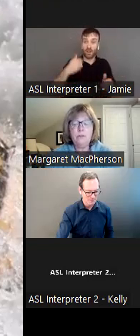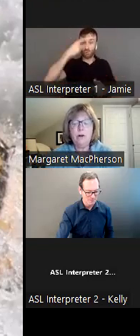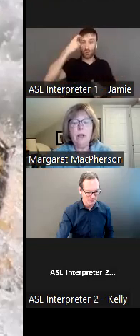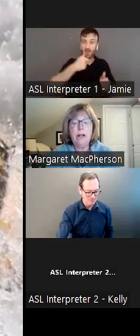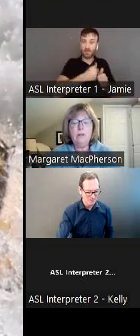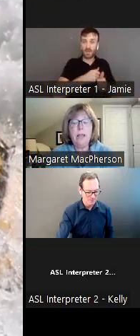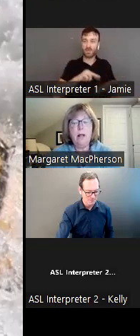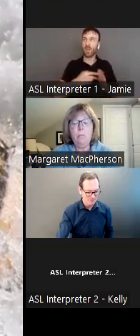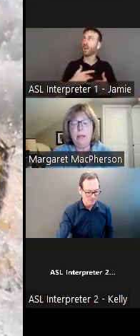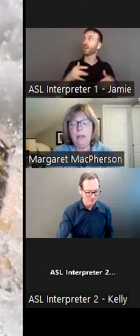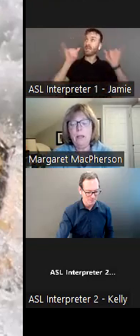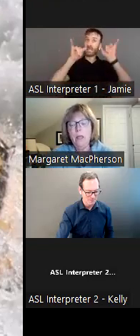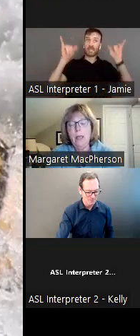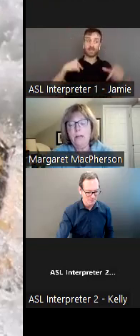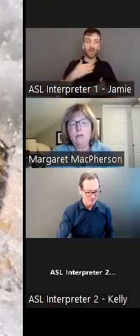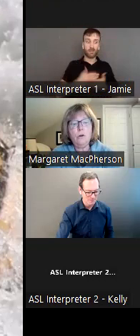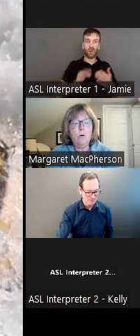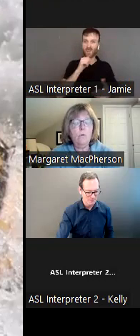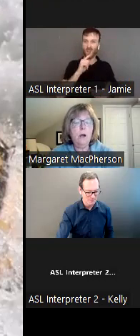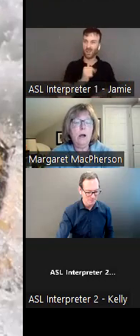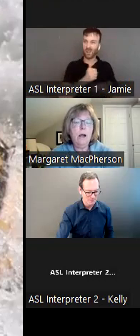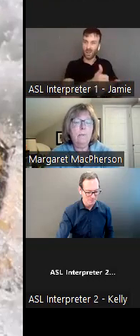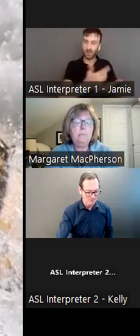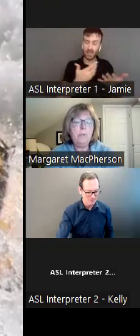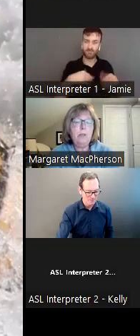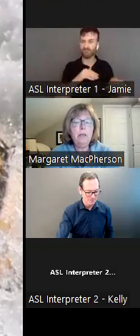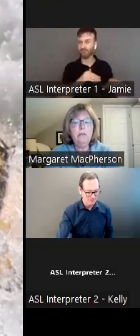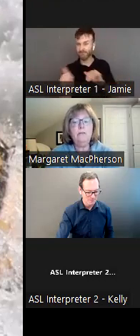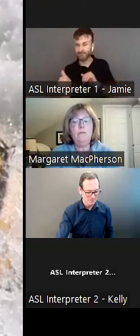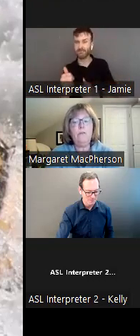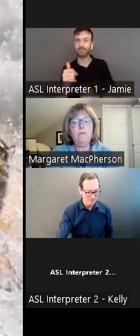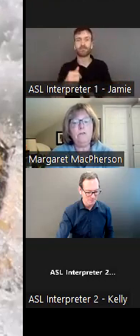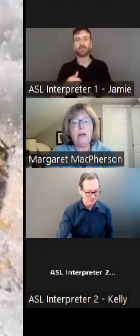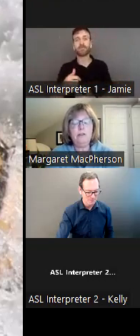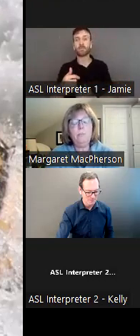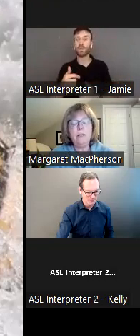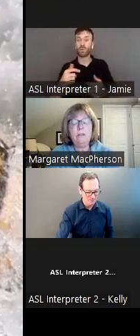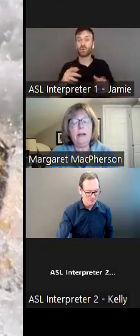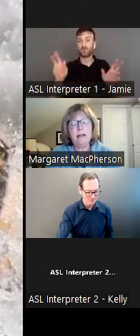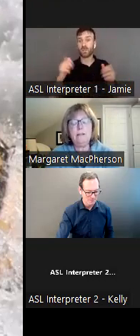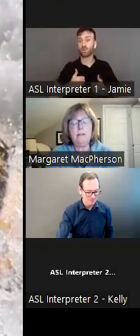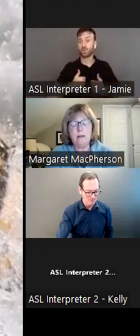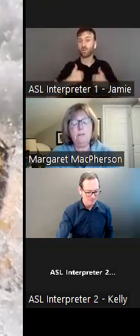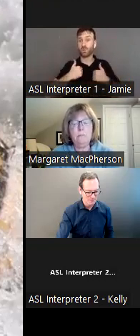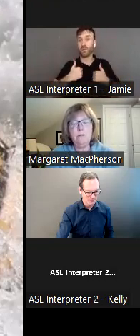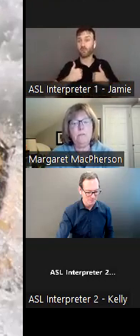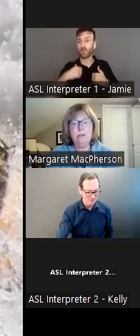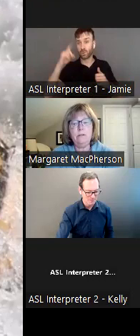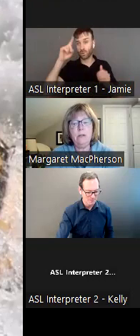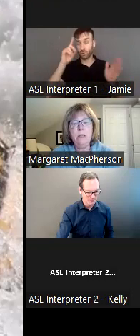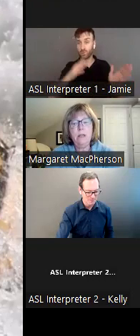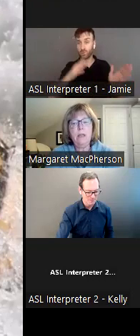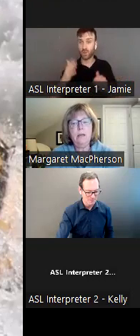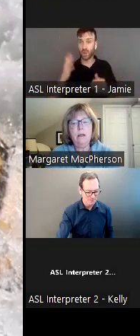systems that are not actually helping. And so it is a survival strategy because it asks us to be